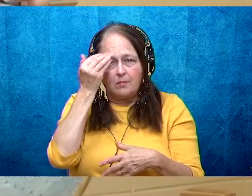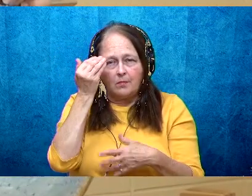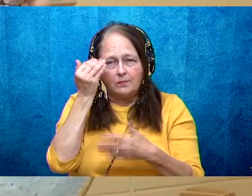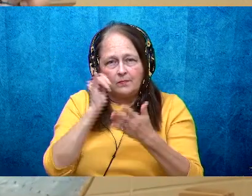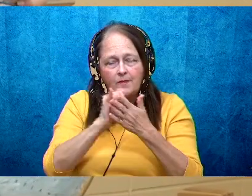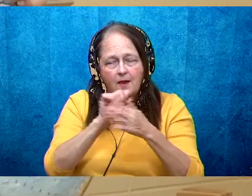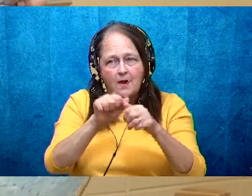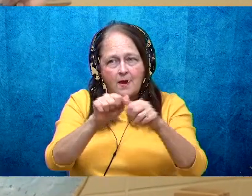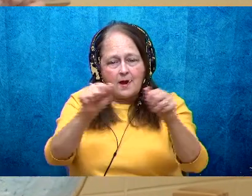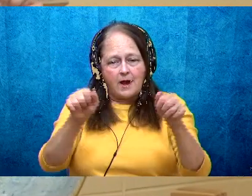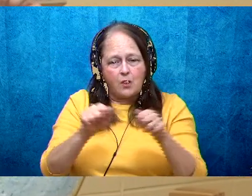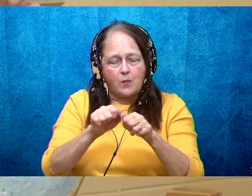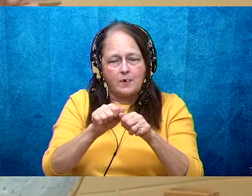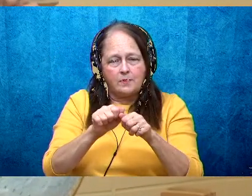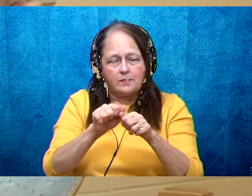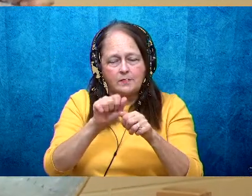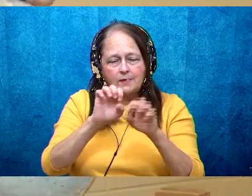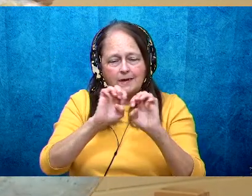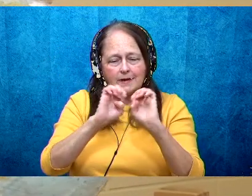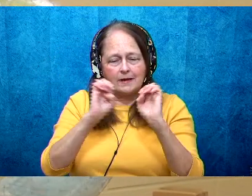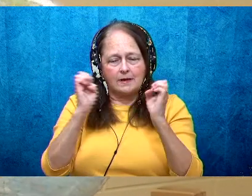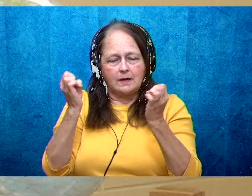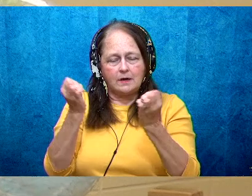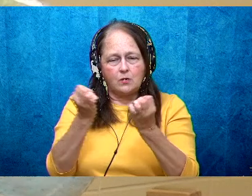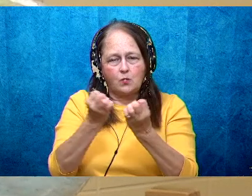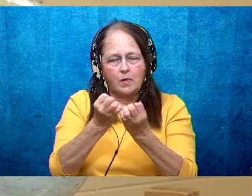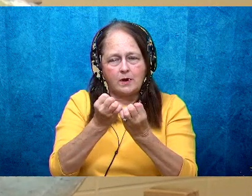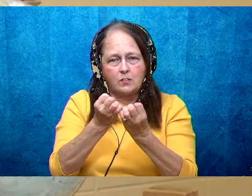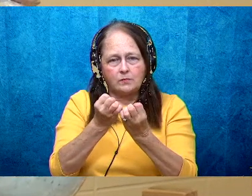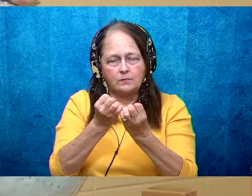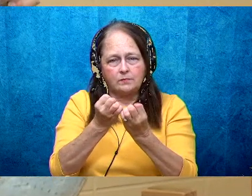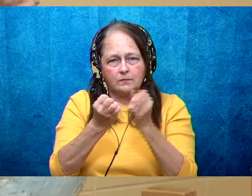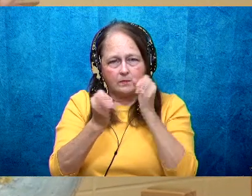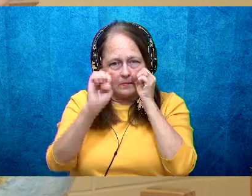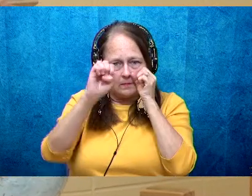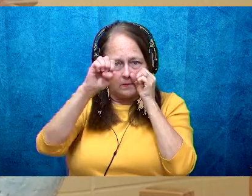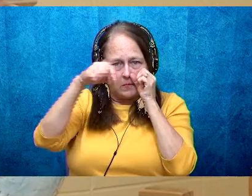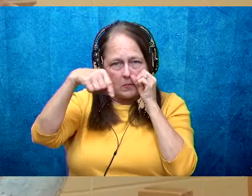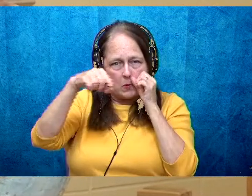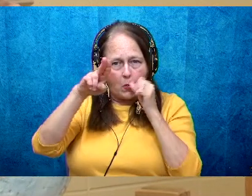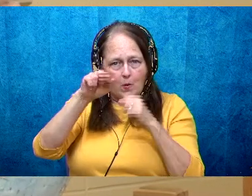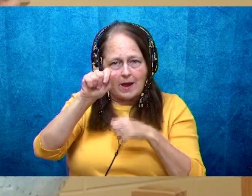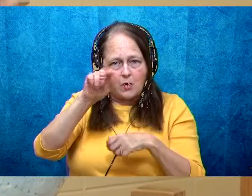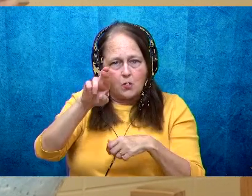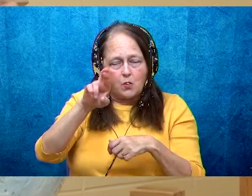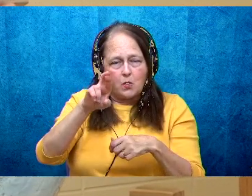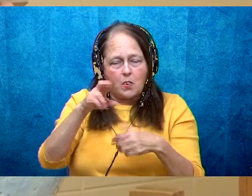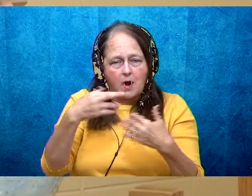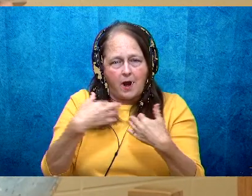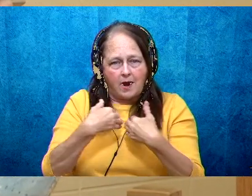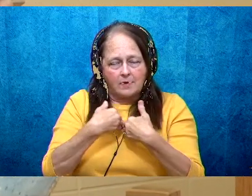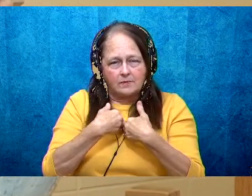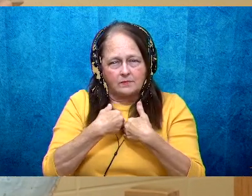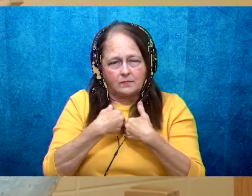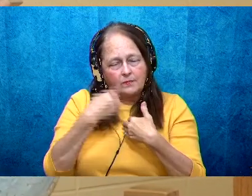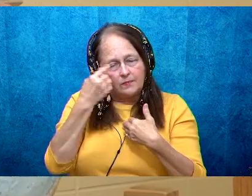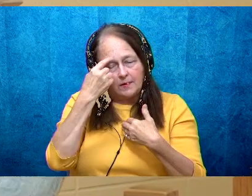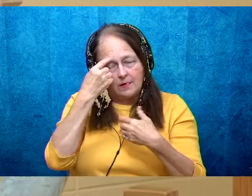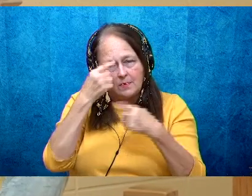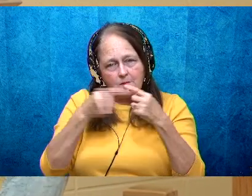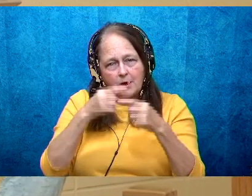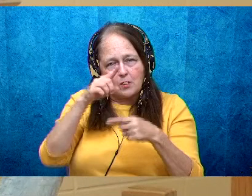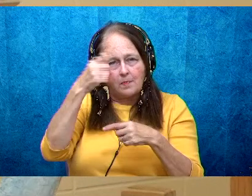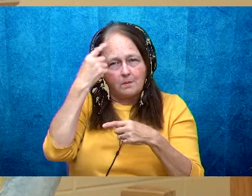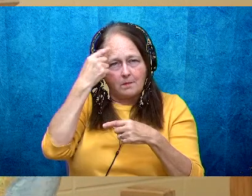The area at the equator gets the most sunlight. It's the tropics. Think about it. Think about what your